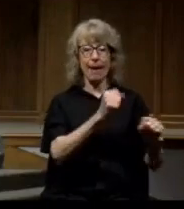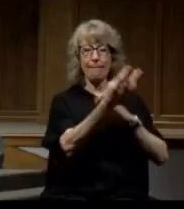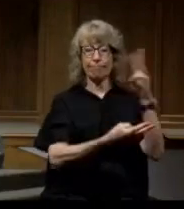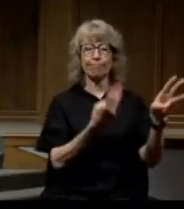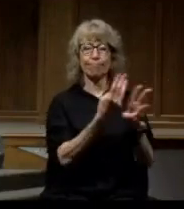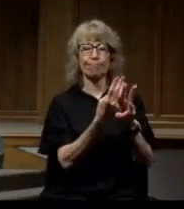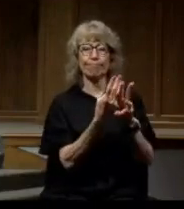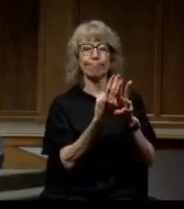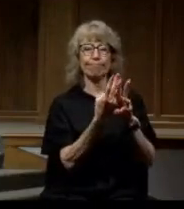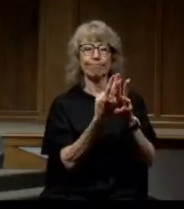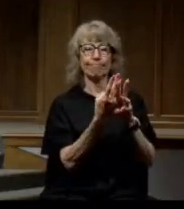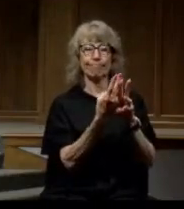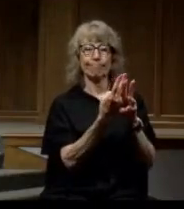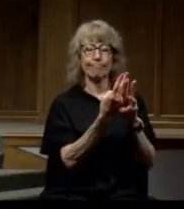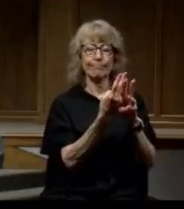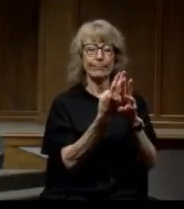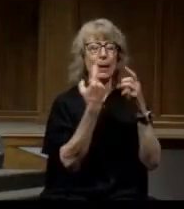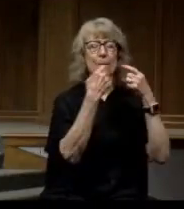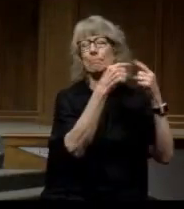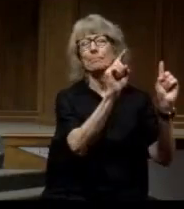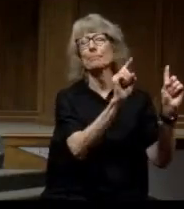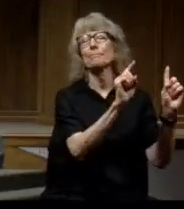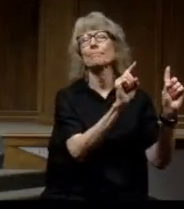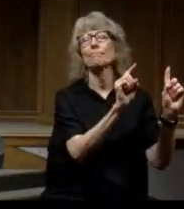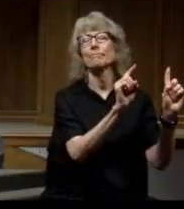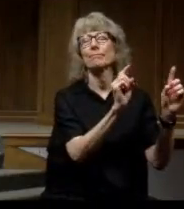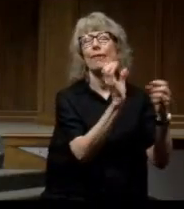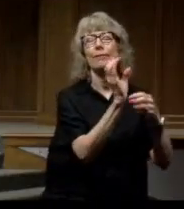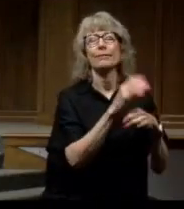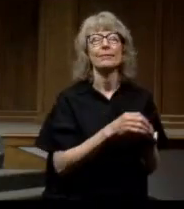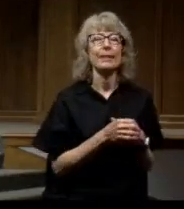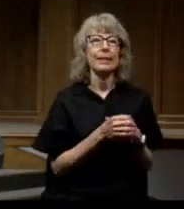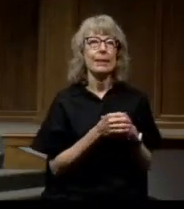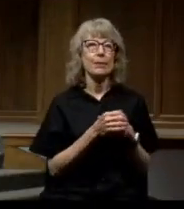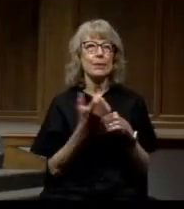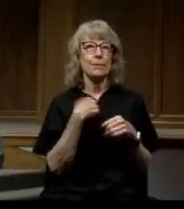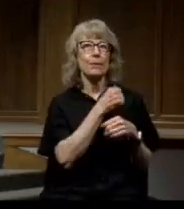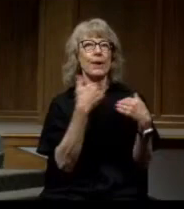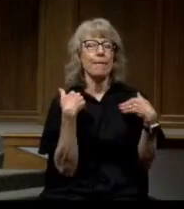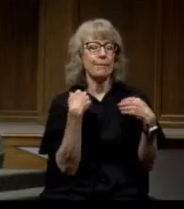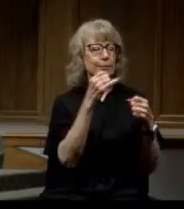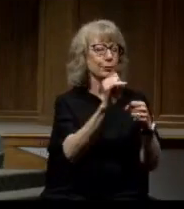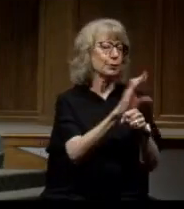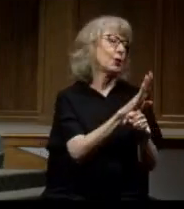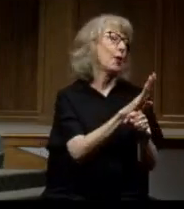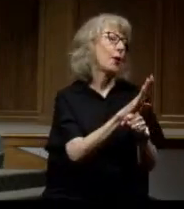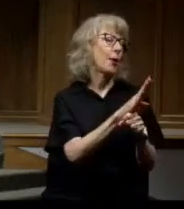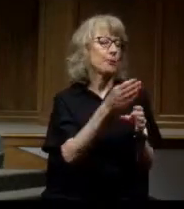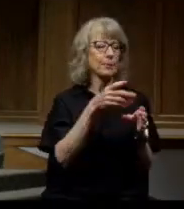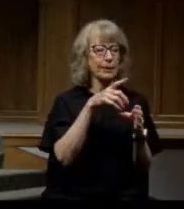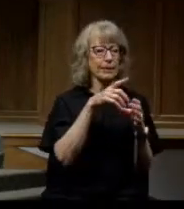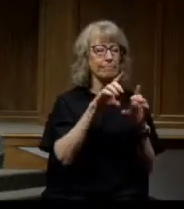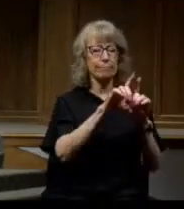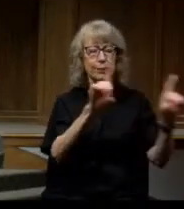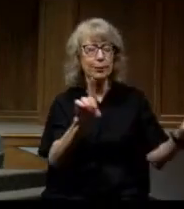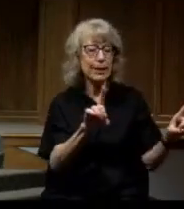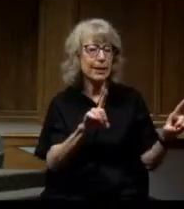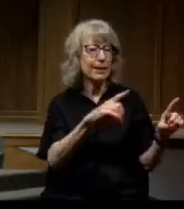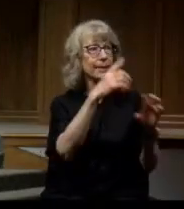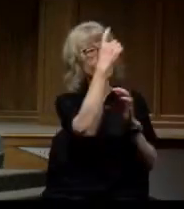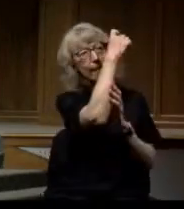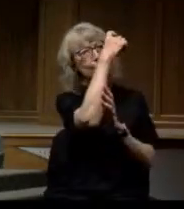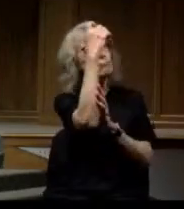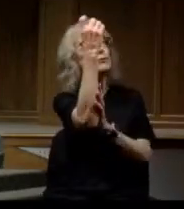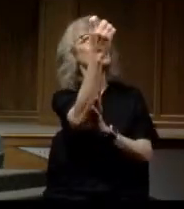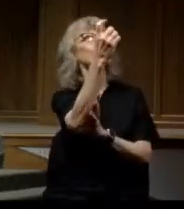world, and so there is, it feels like just over the horizon, there are jobs and careers and degrees and dreams, and young